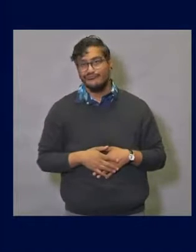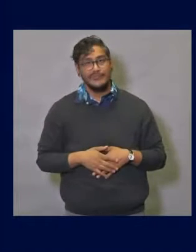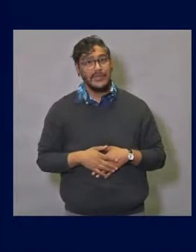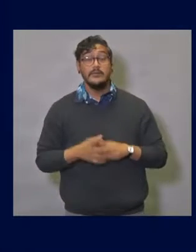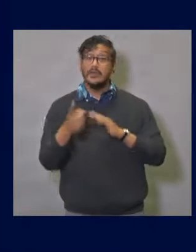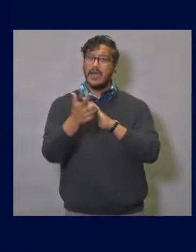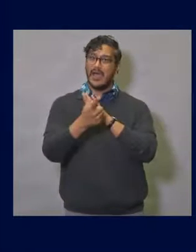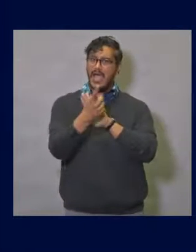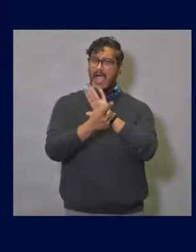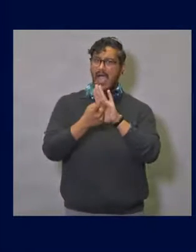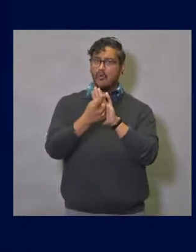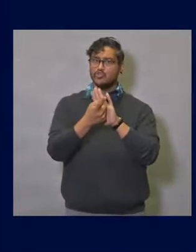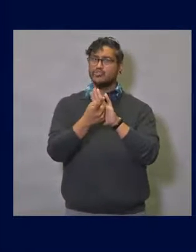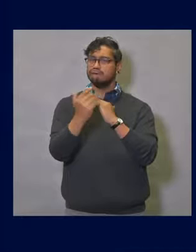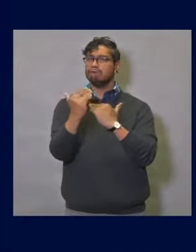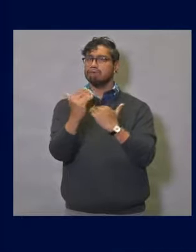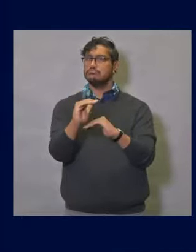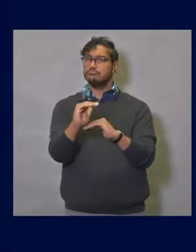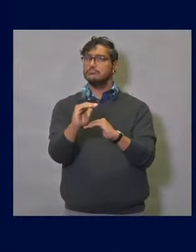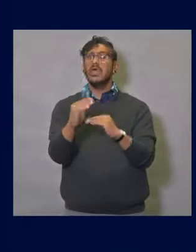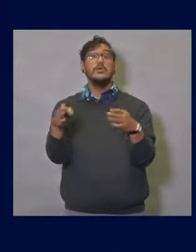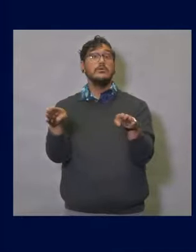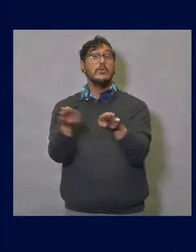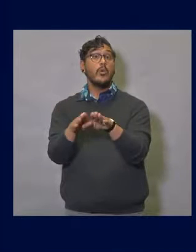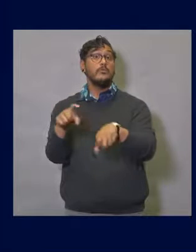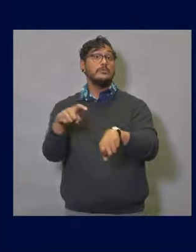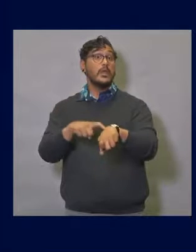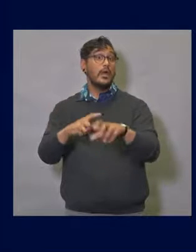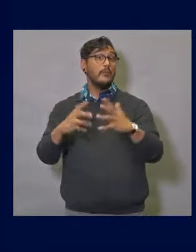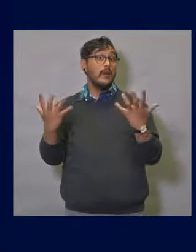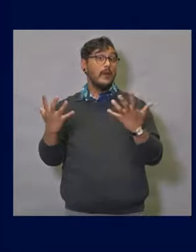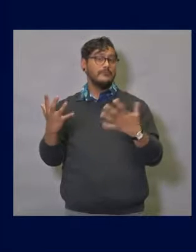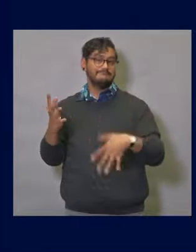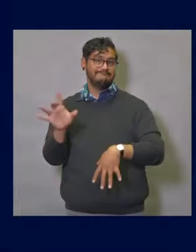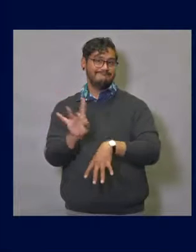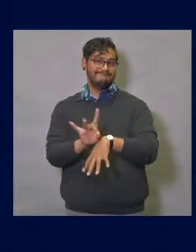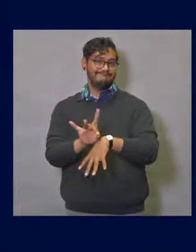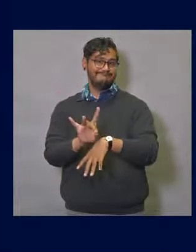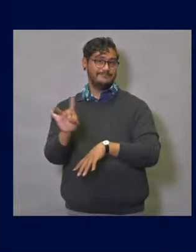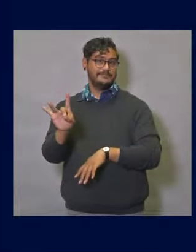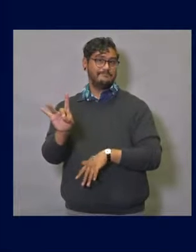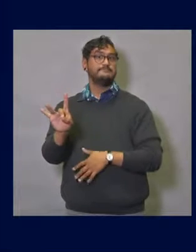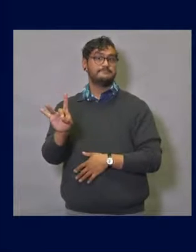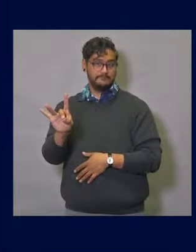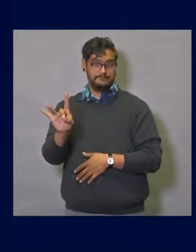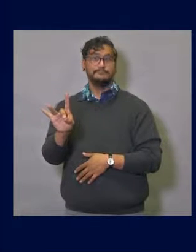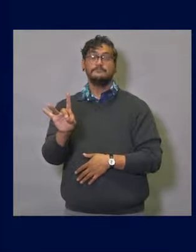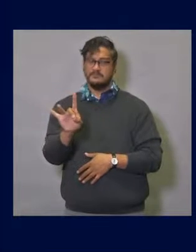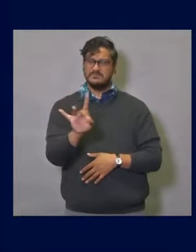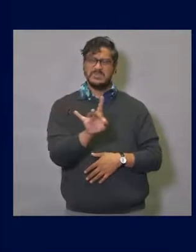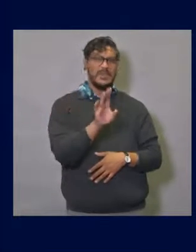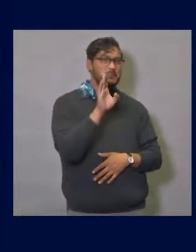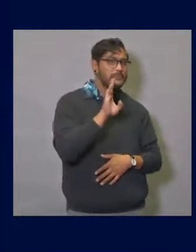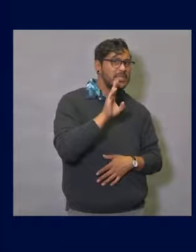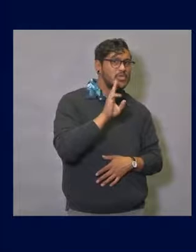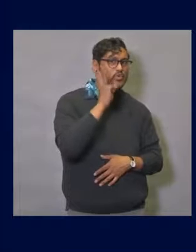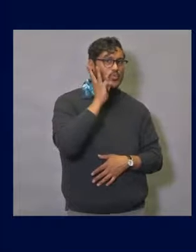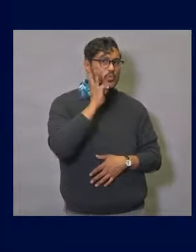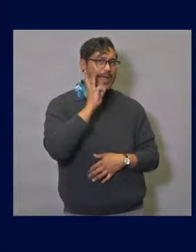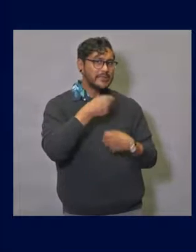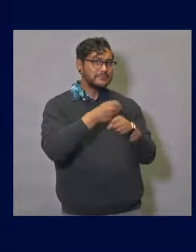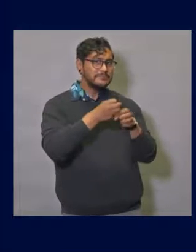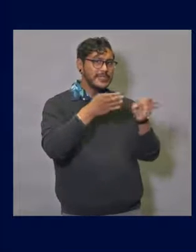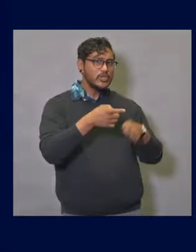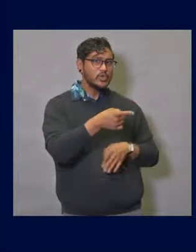service for on-site consumption closing by 8 p.m. Breweries, wineries, and craft distilleries that serve a